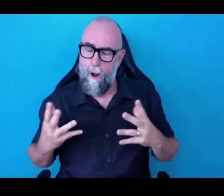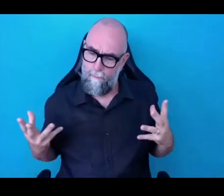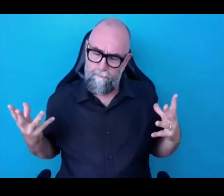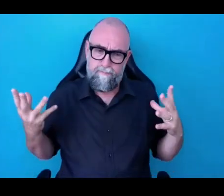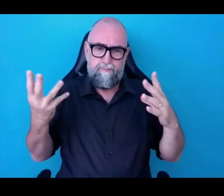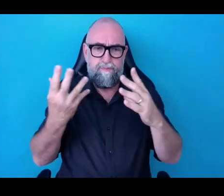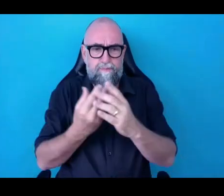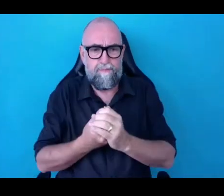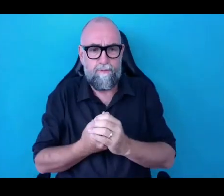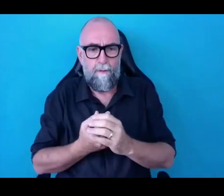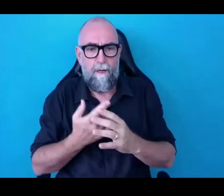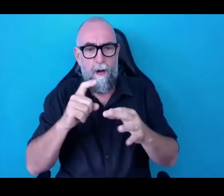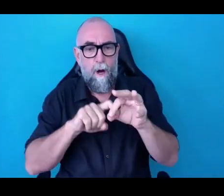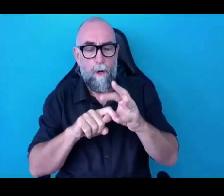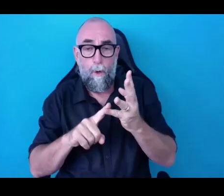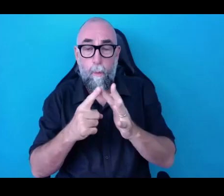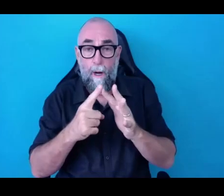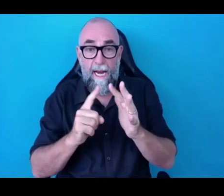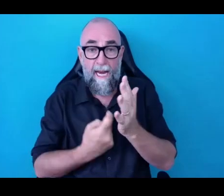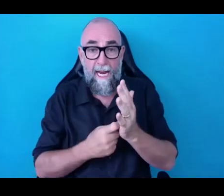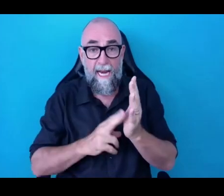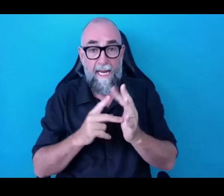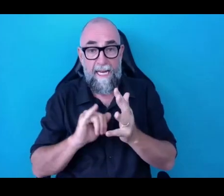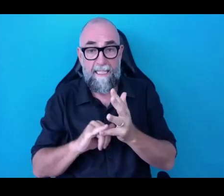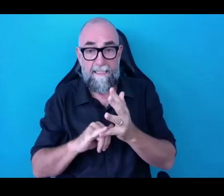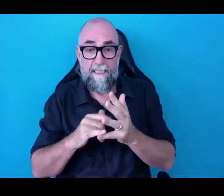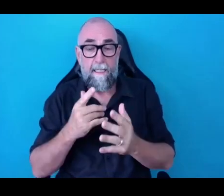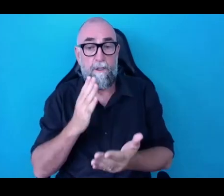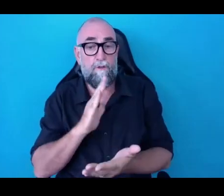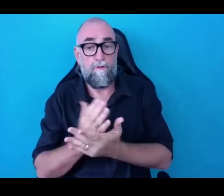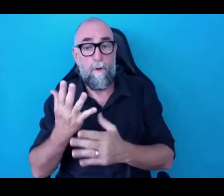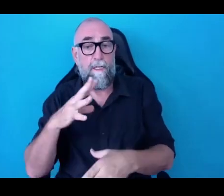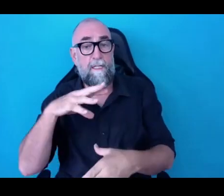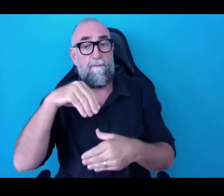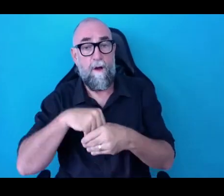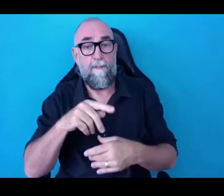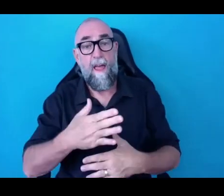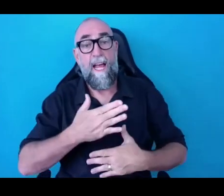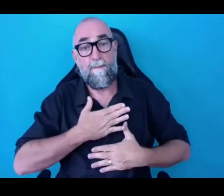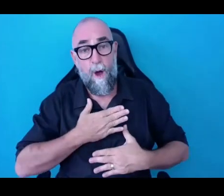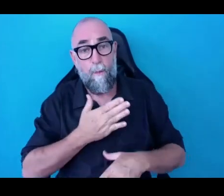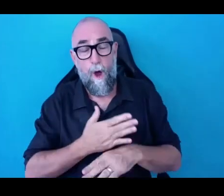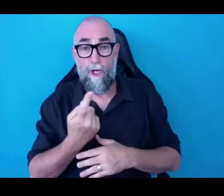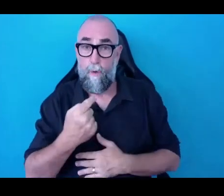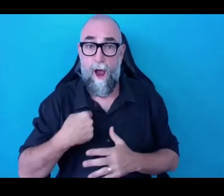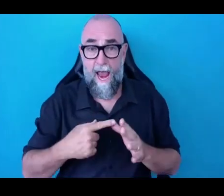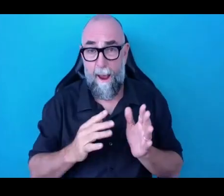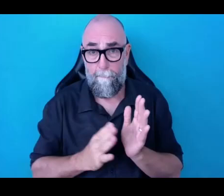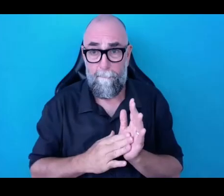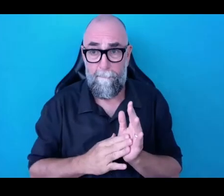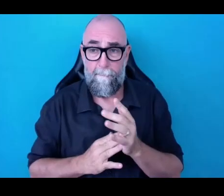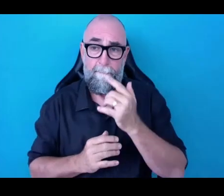there regardless of, because it's me that's in this work. So what you also do is you